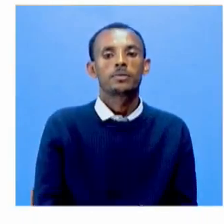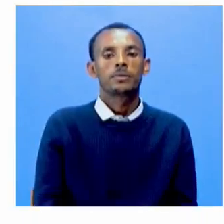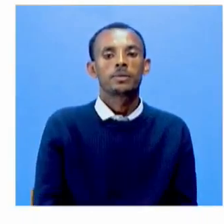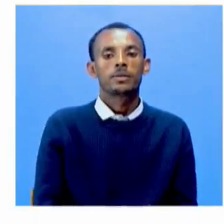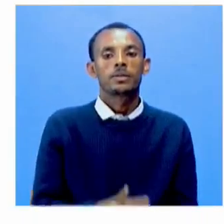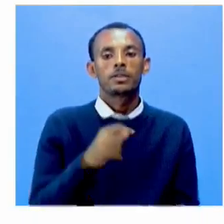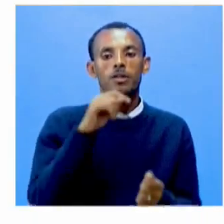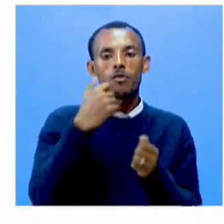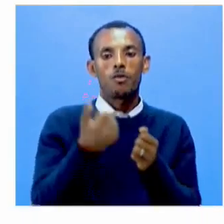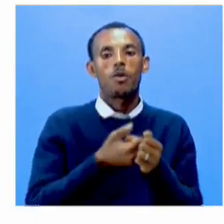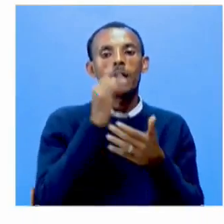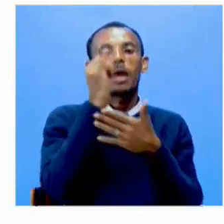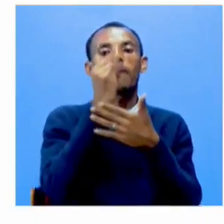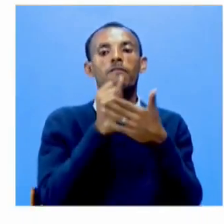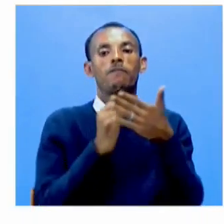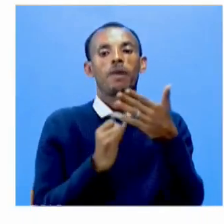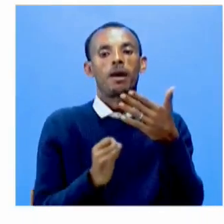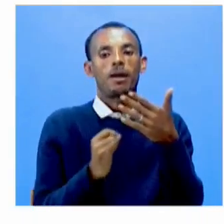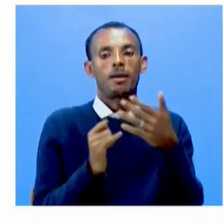figure.